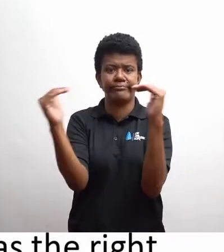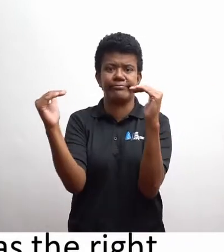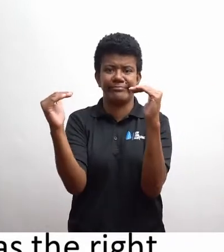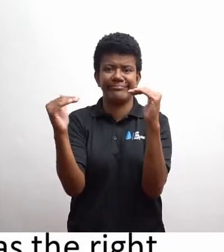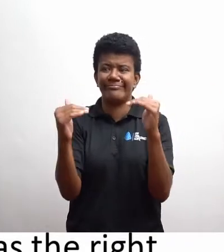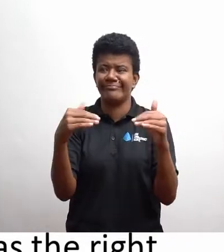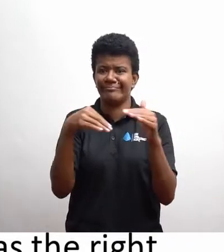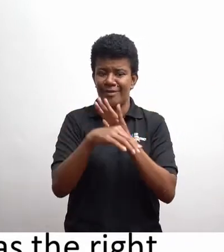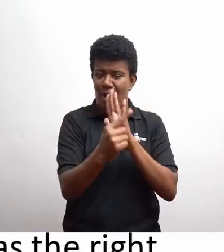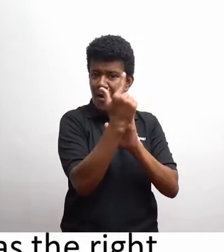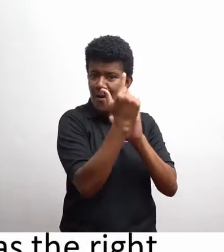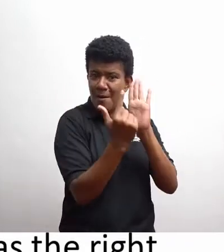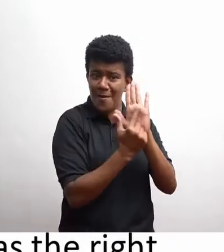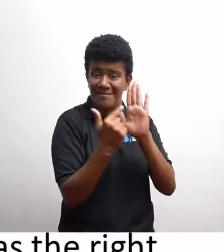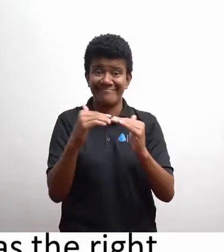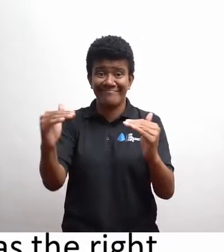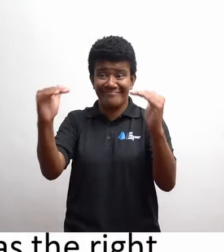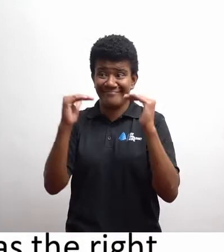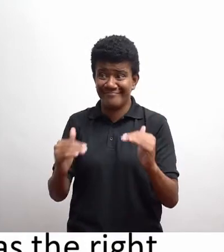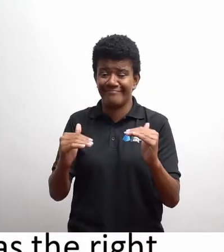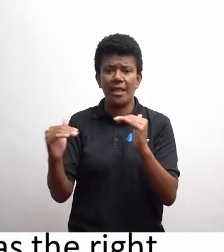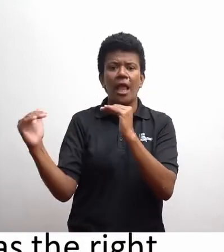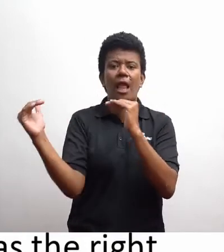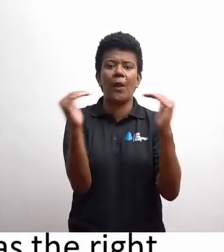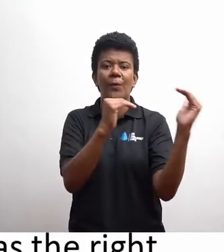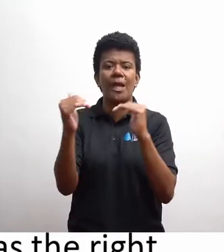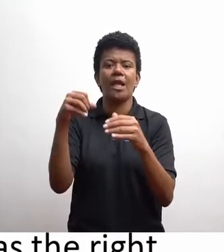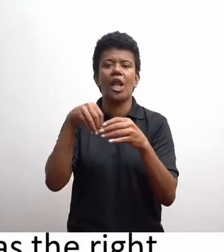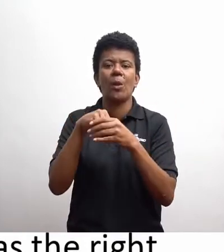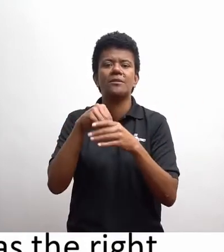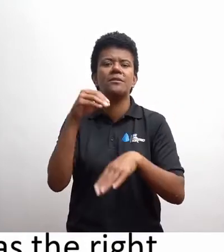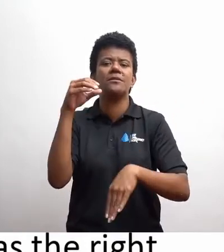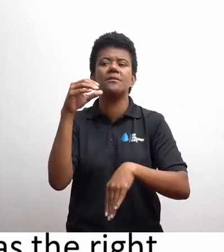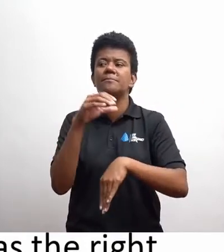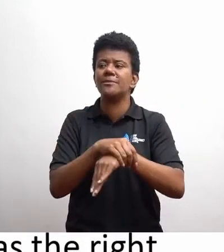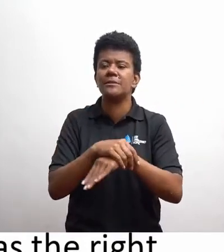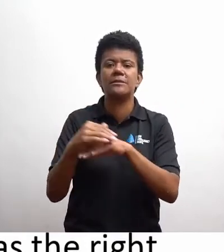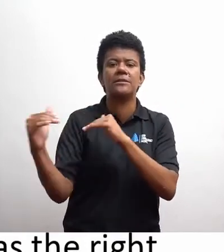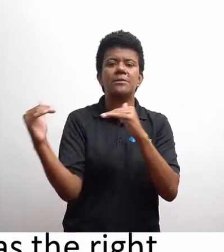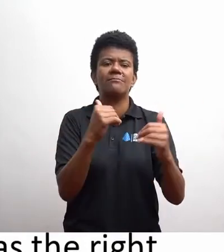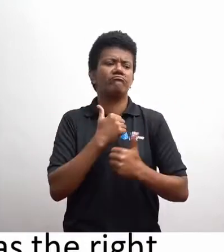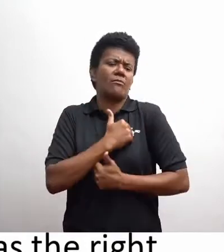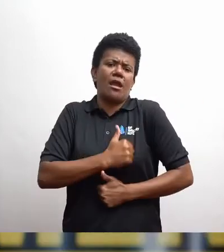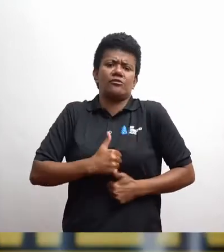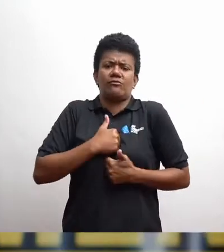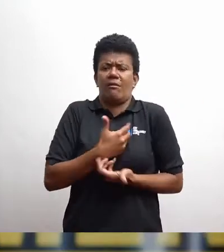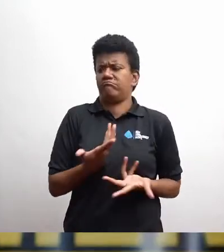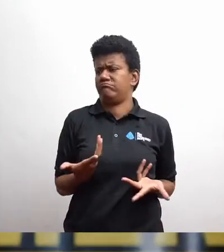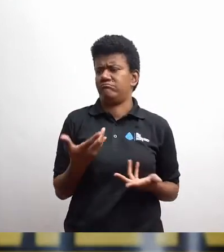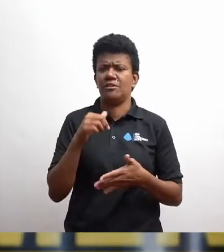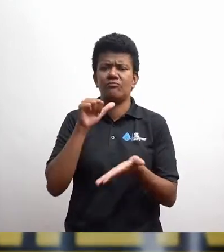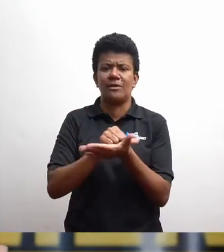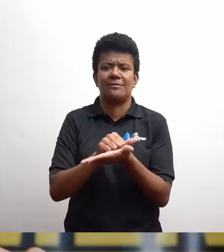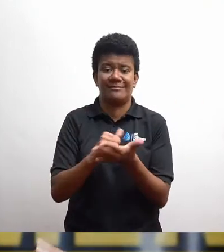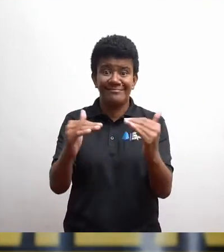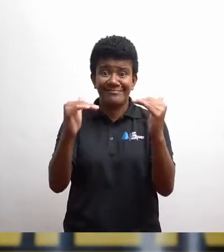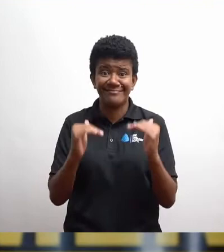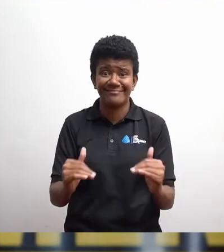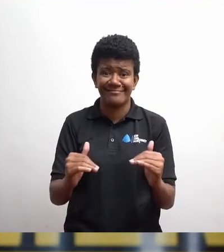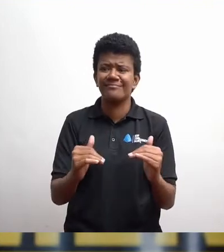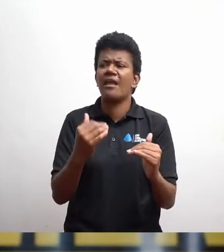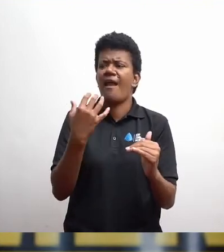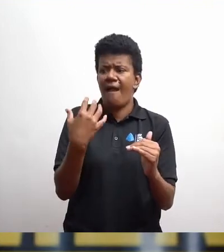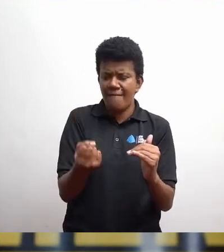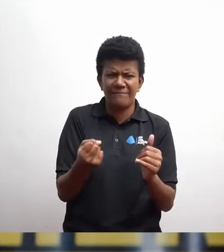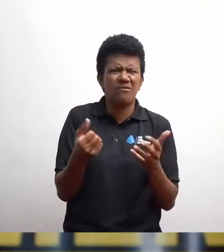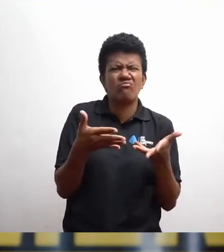law. The second is that equality includes full and equal enjoyment of rights. And there are certain ways that